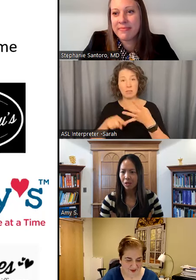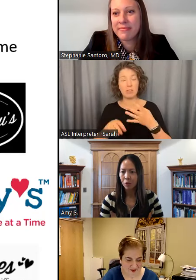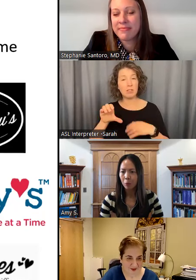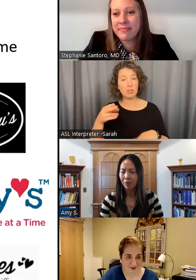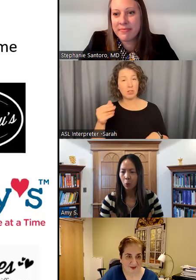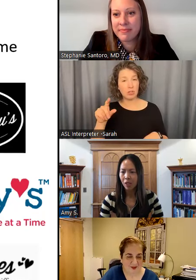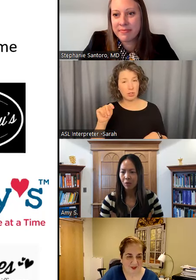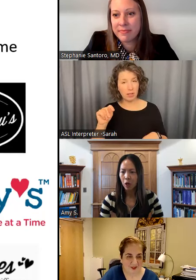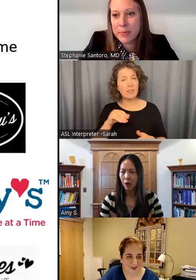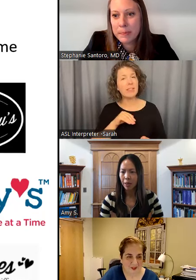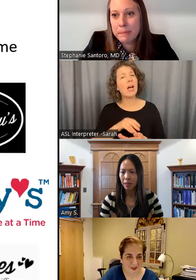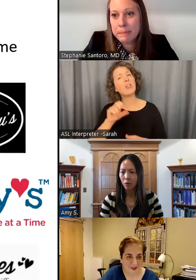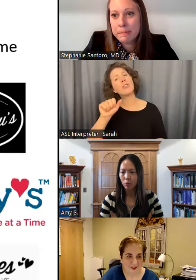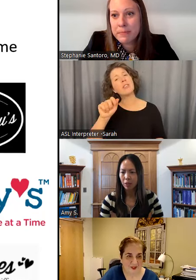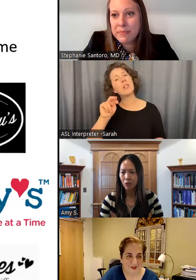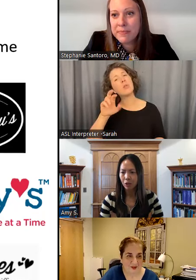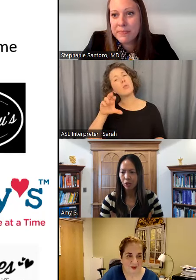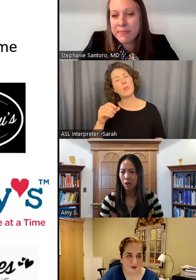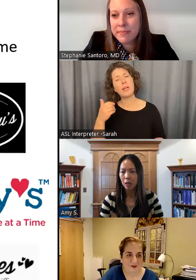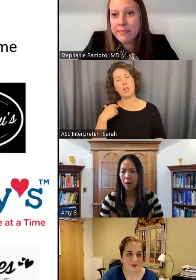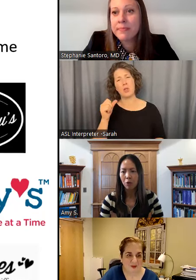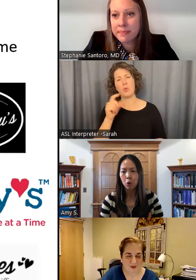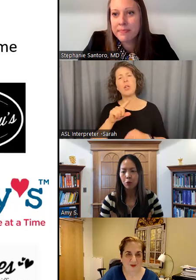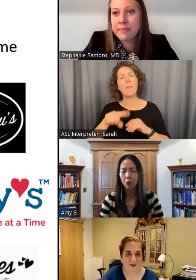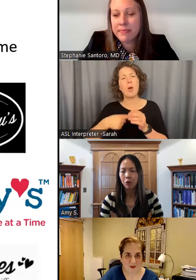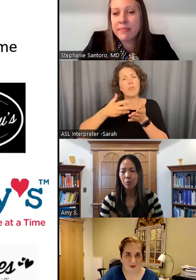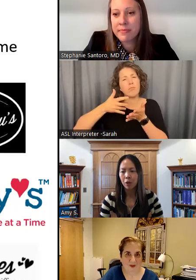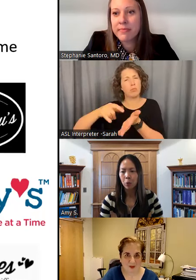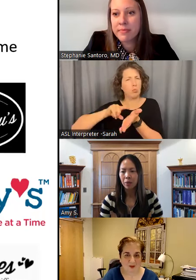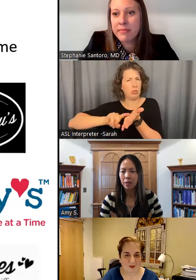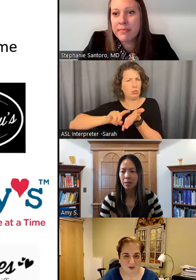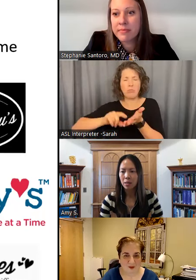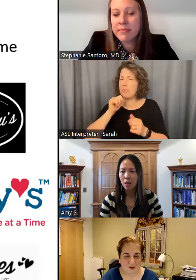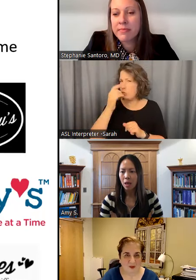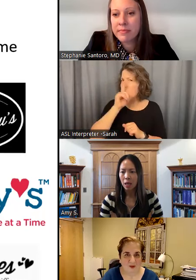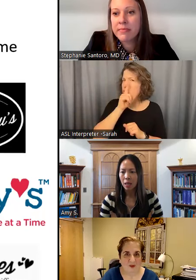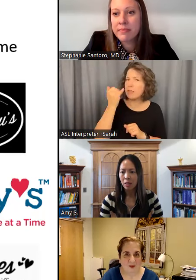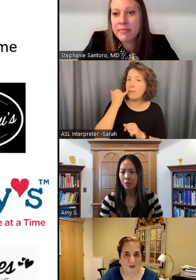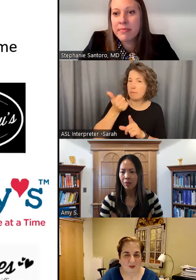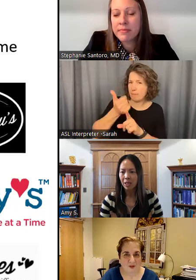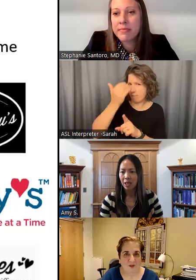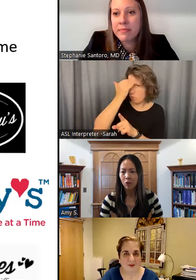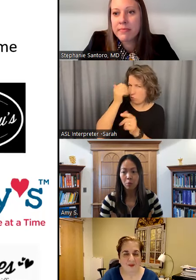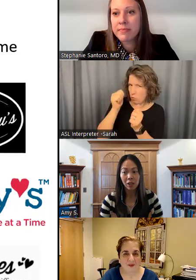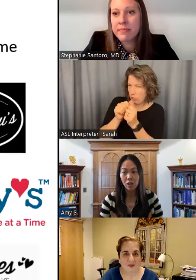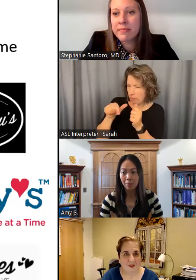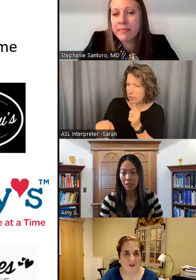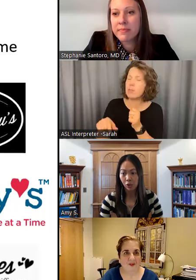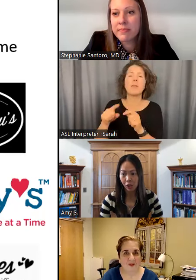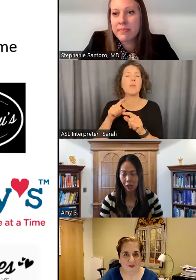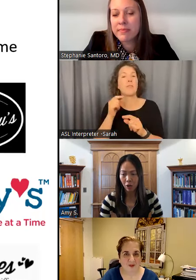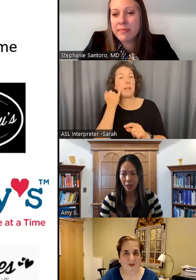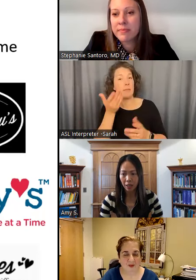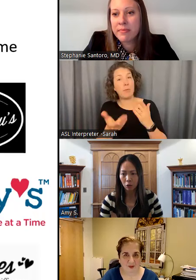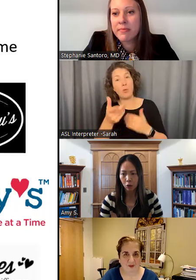Dr. Santoro, we have a question regarding research. I don't know if you're familiar with this and if you have any information updates